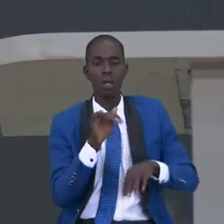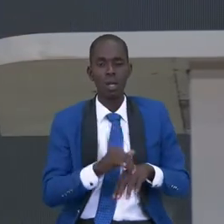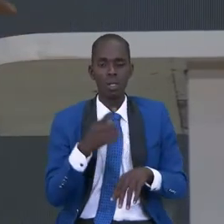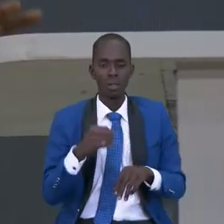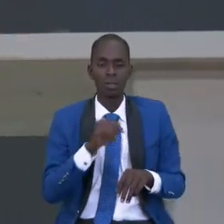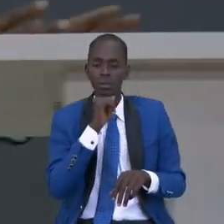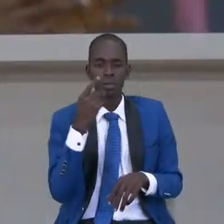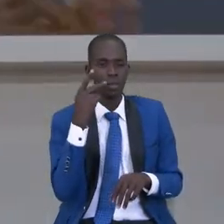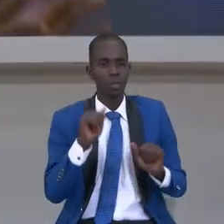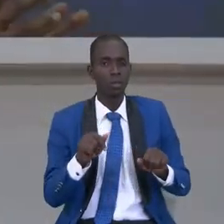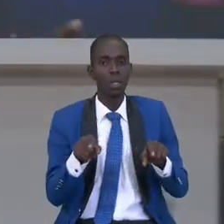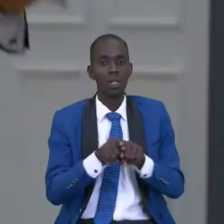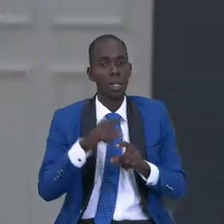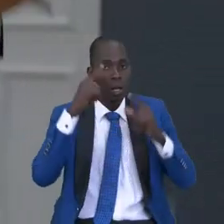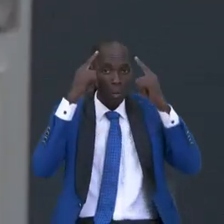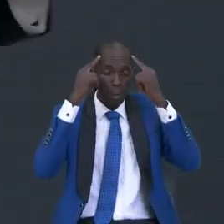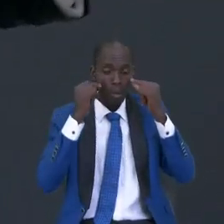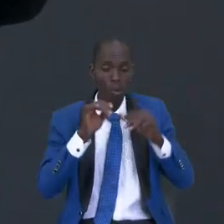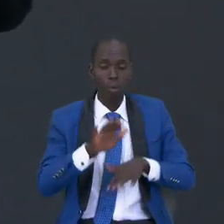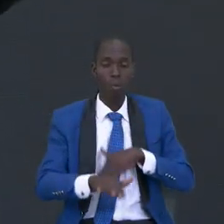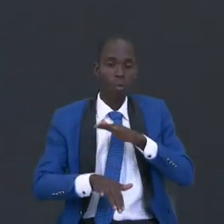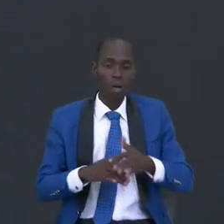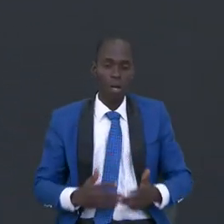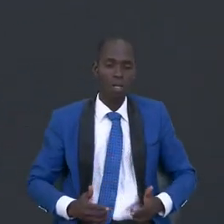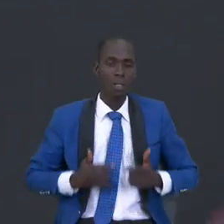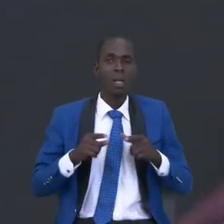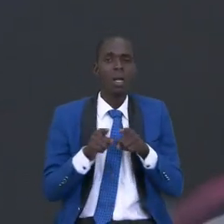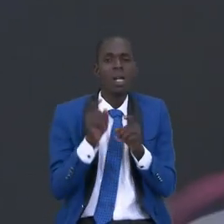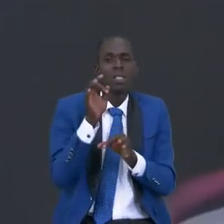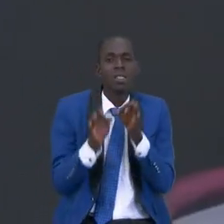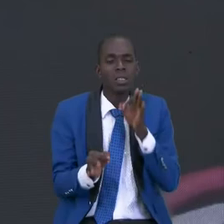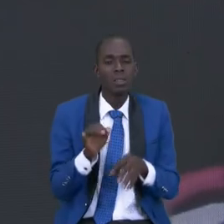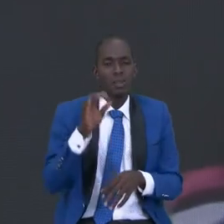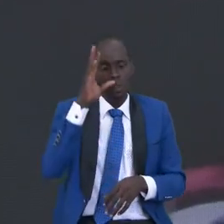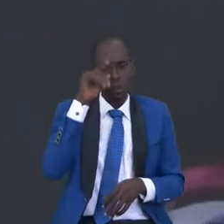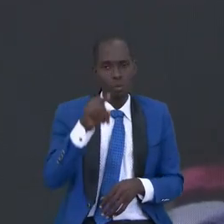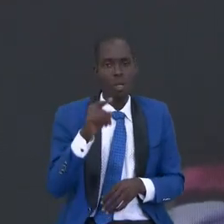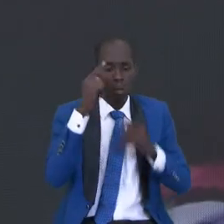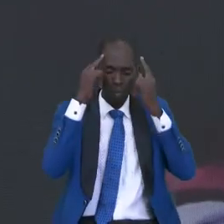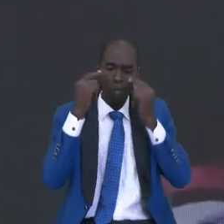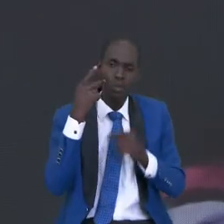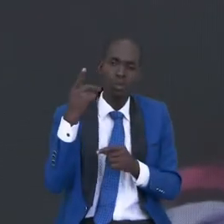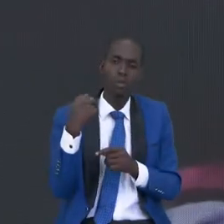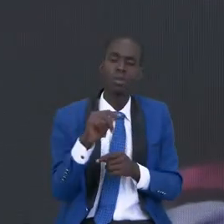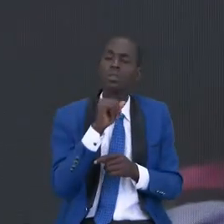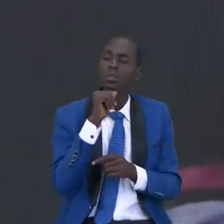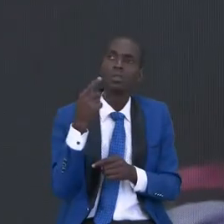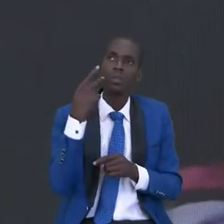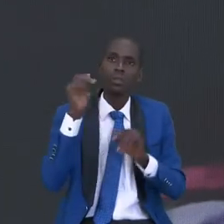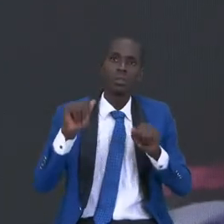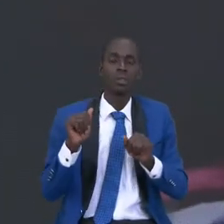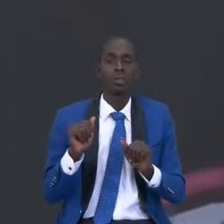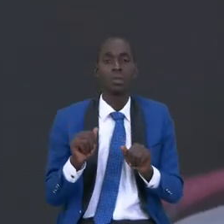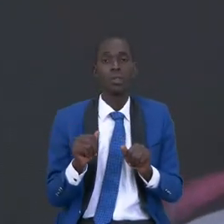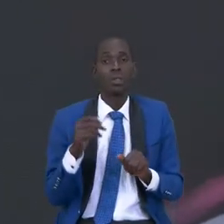Moses walked and lived as if he saw the invisible. The man did not see Pharaoh. The man did not